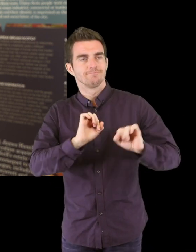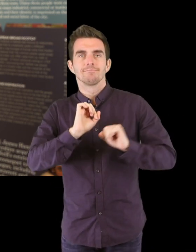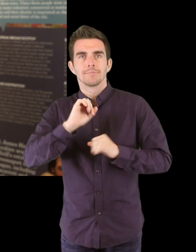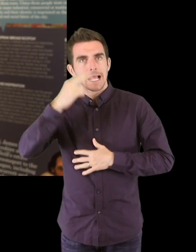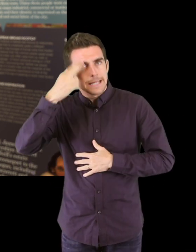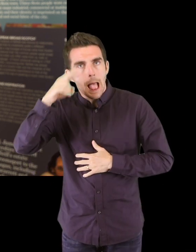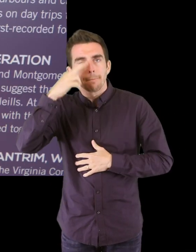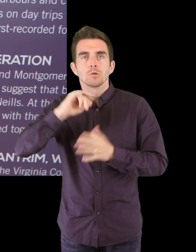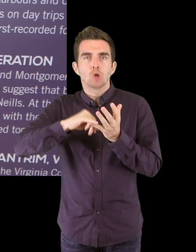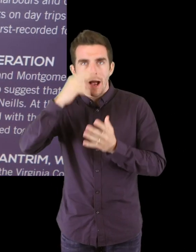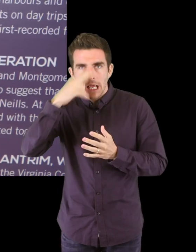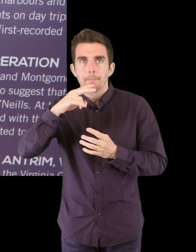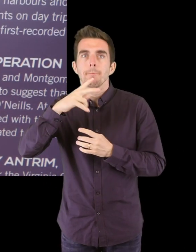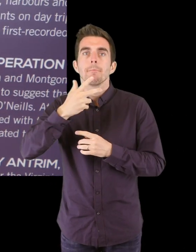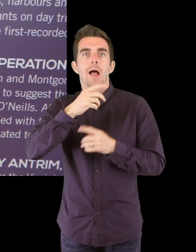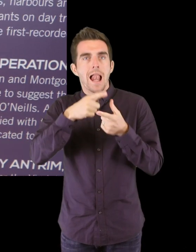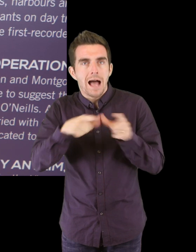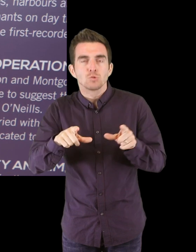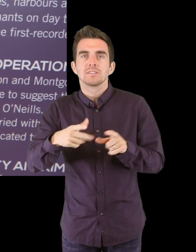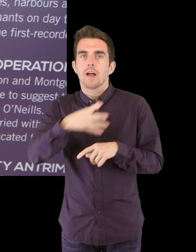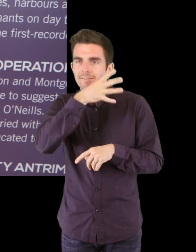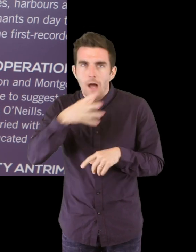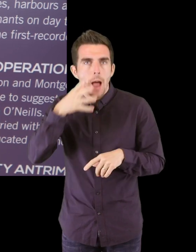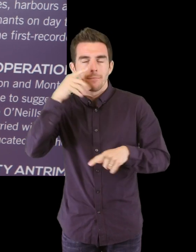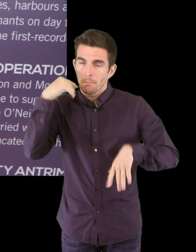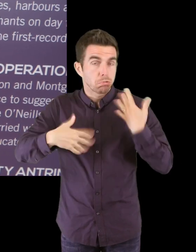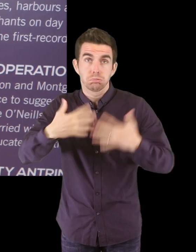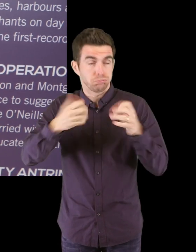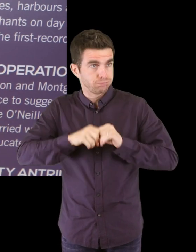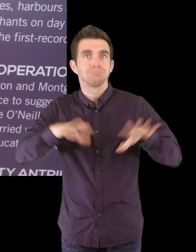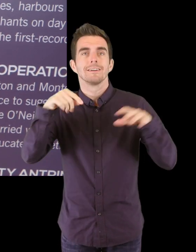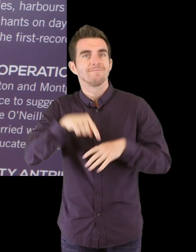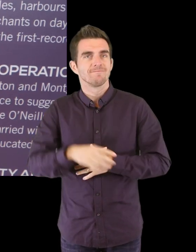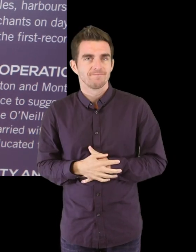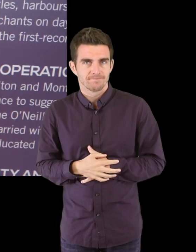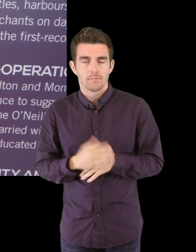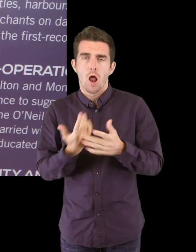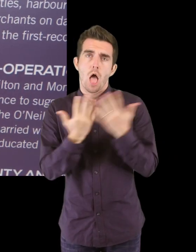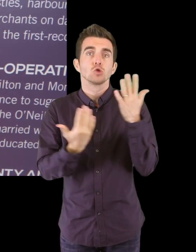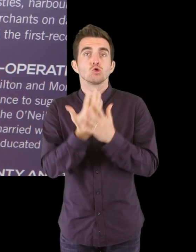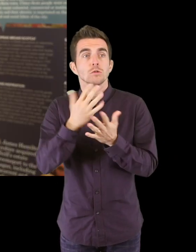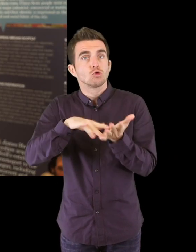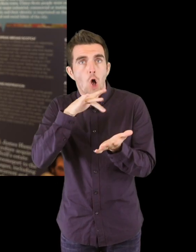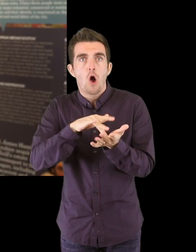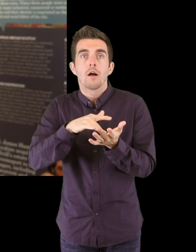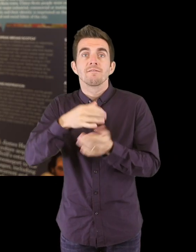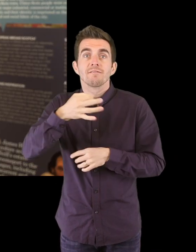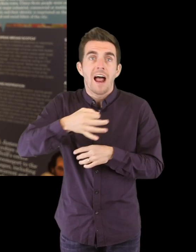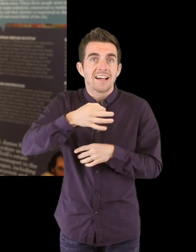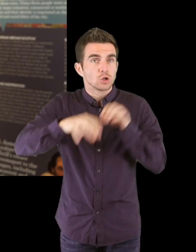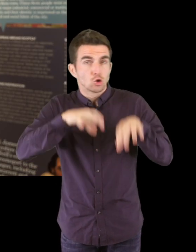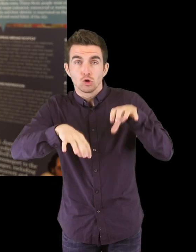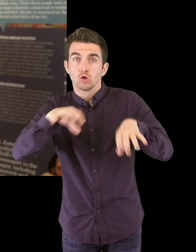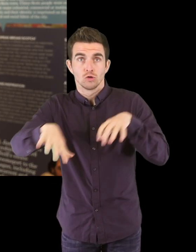surnames, Lowland Scots language, and farming methods and practices. Many new towns and villages were established by these